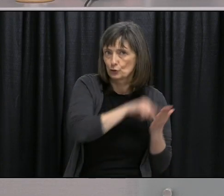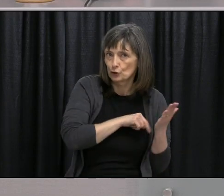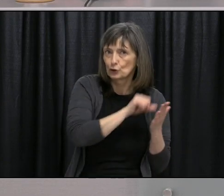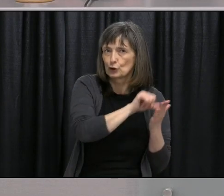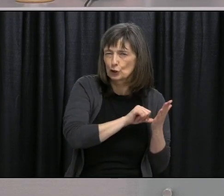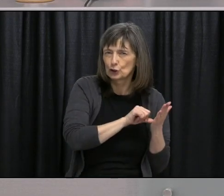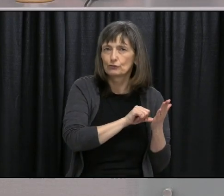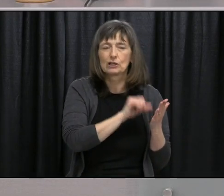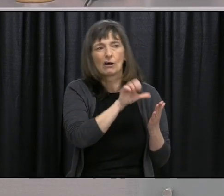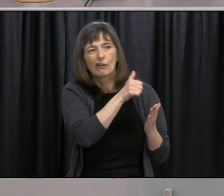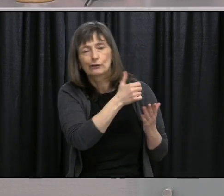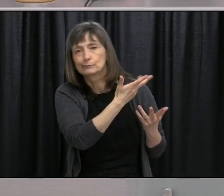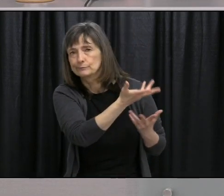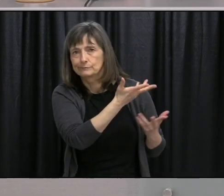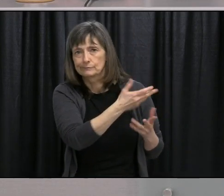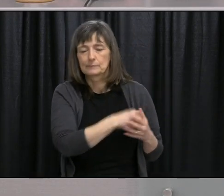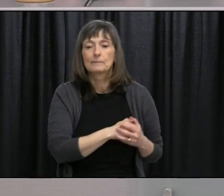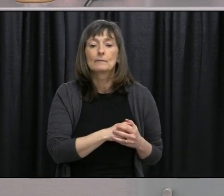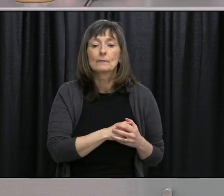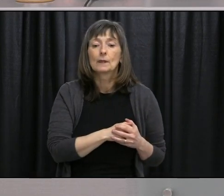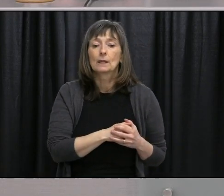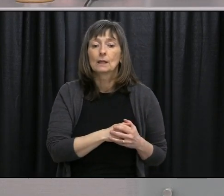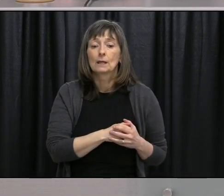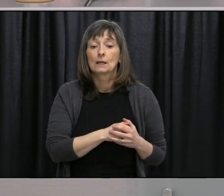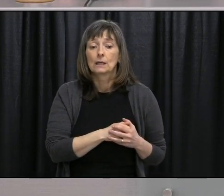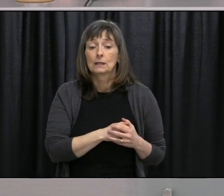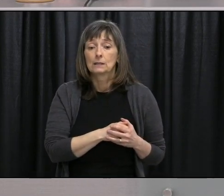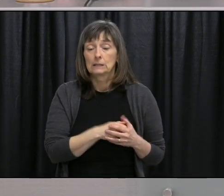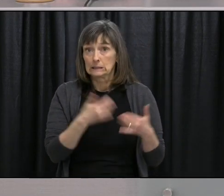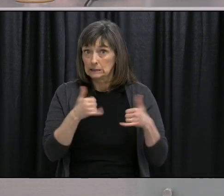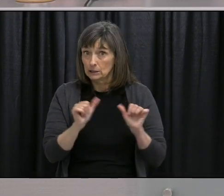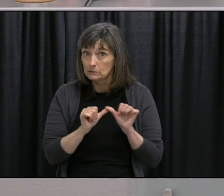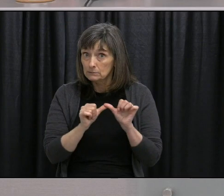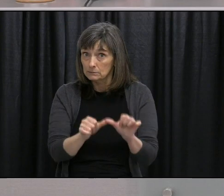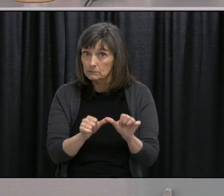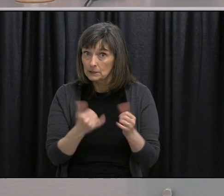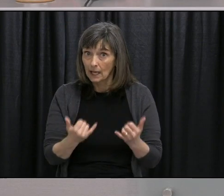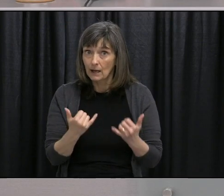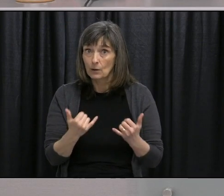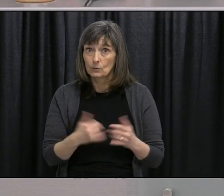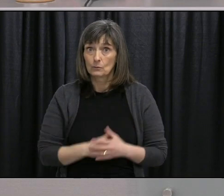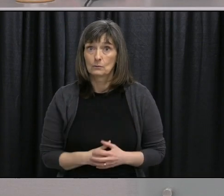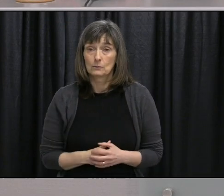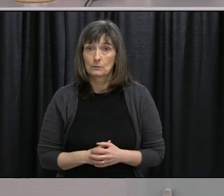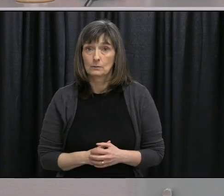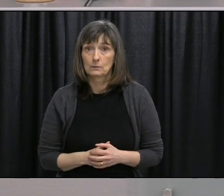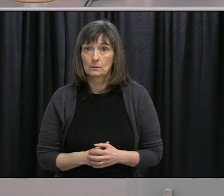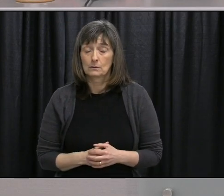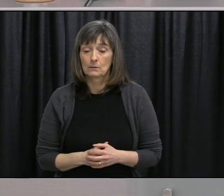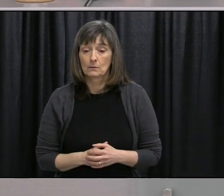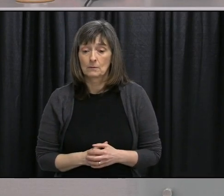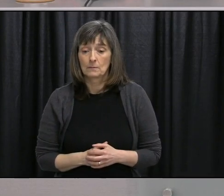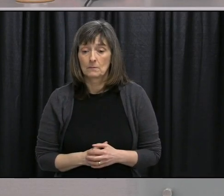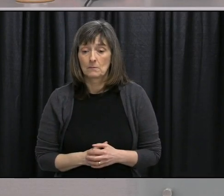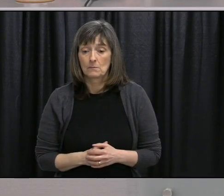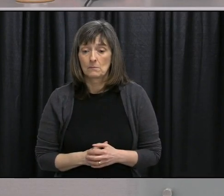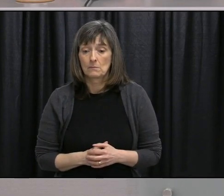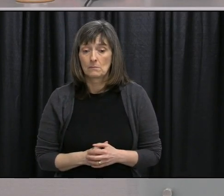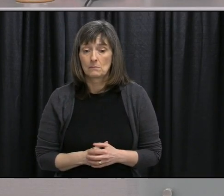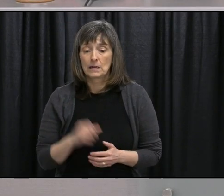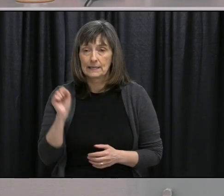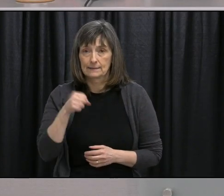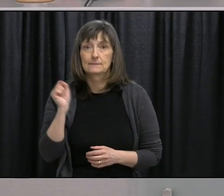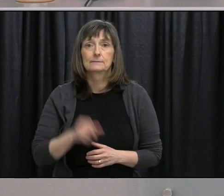another provincial health authority. Is that something that still can be done under the current measures we're in? Yes.